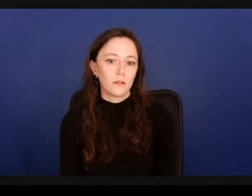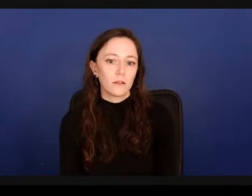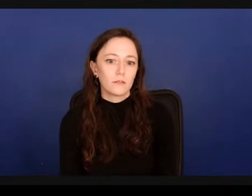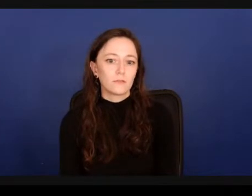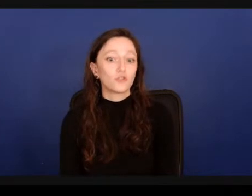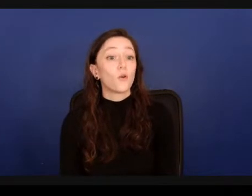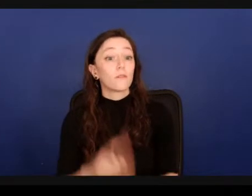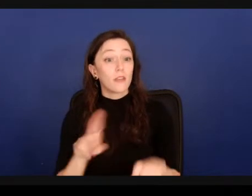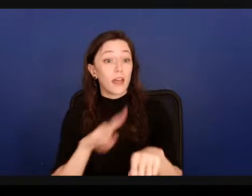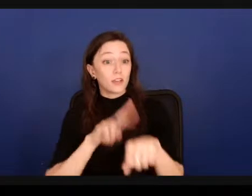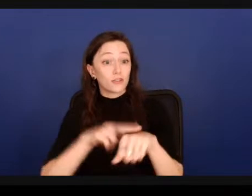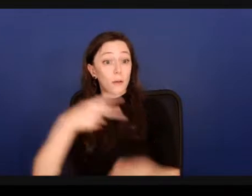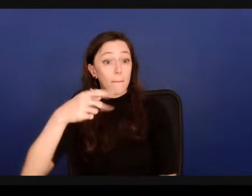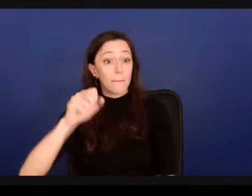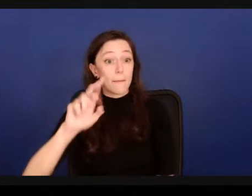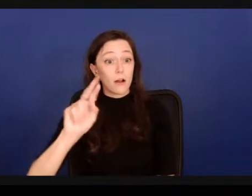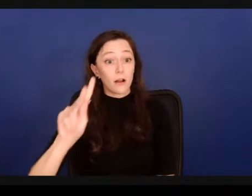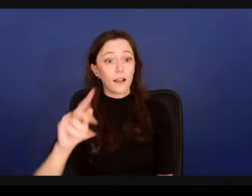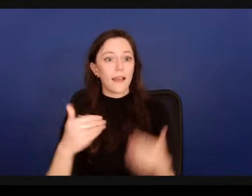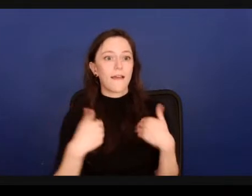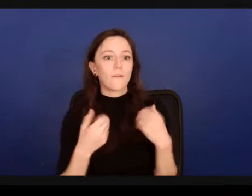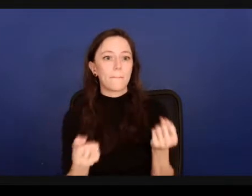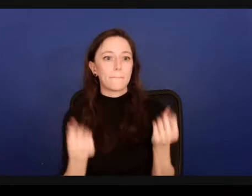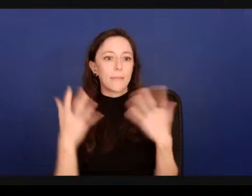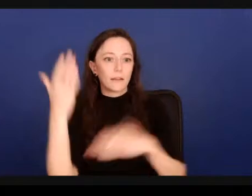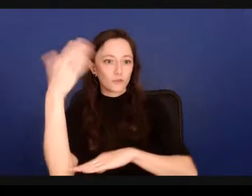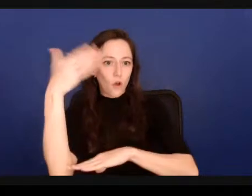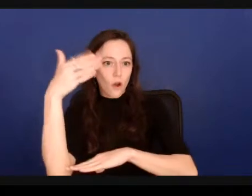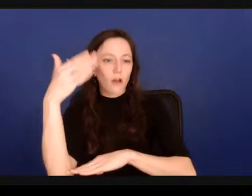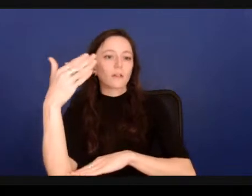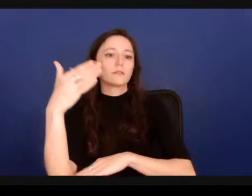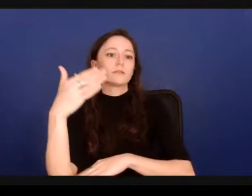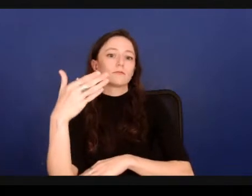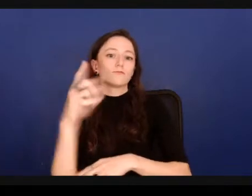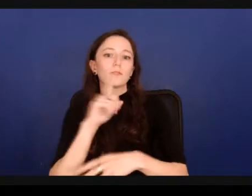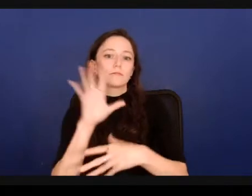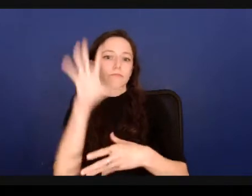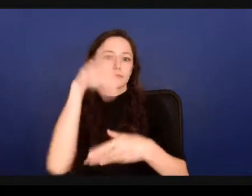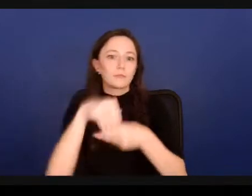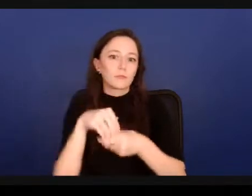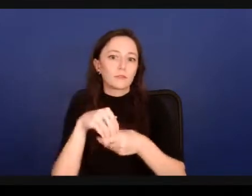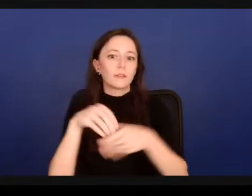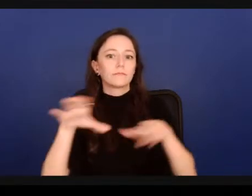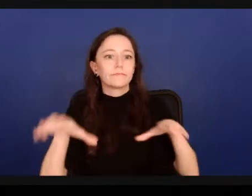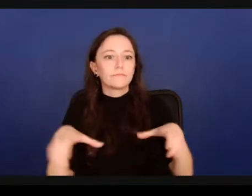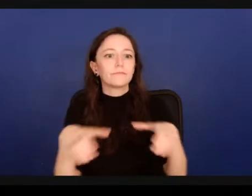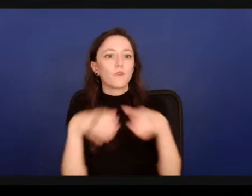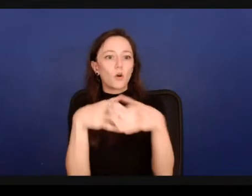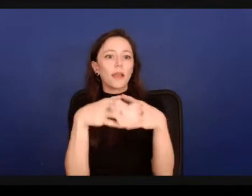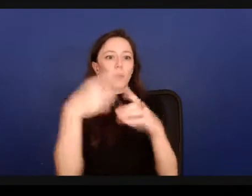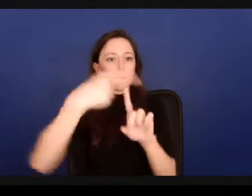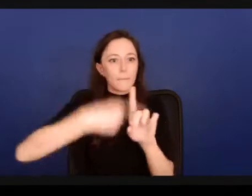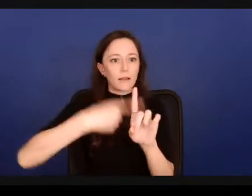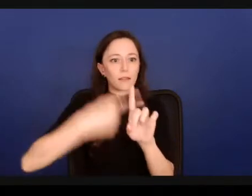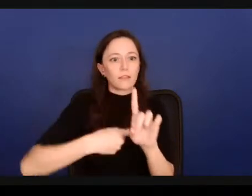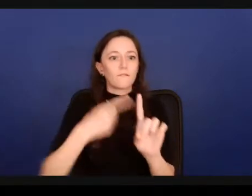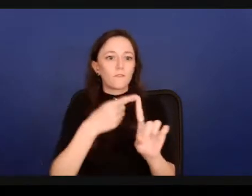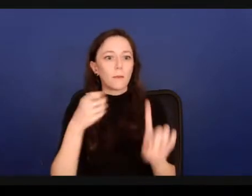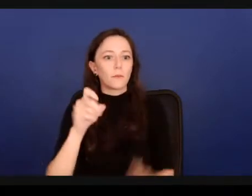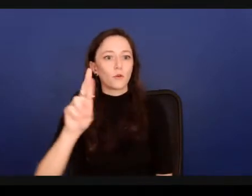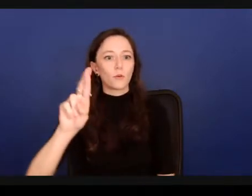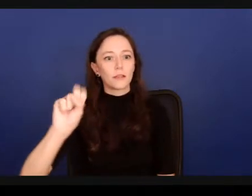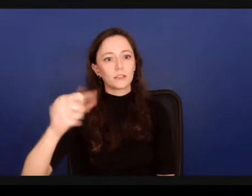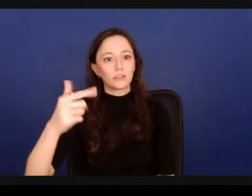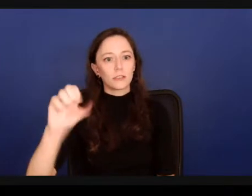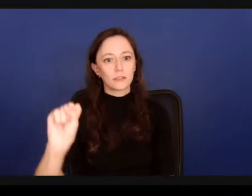they are largely part of Volcano Awareness Month from the USGS. So we'll recap that schedule as our last item here for you guys today. This